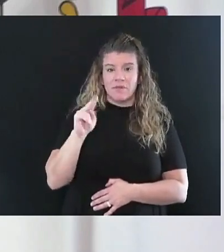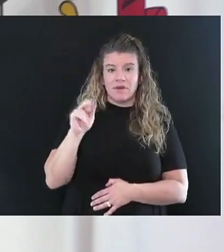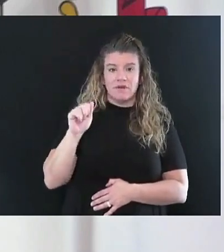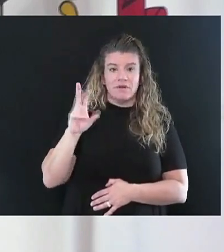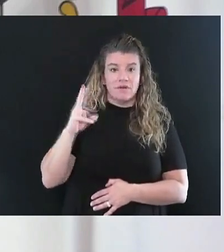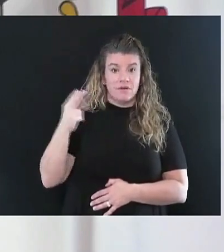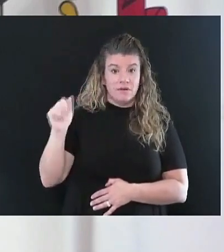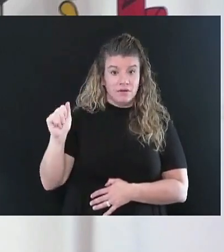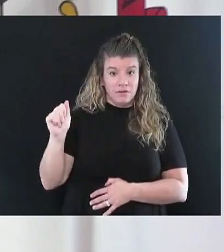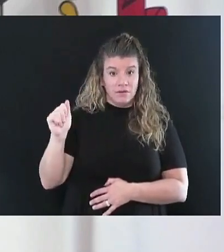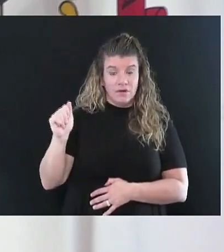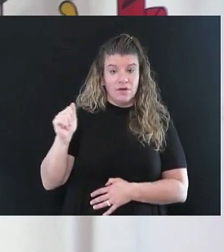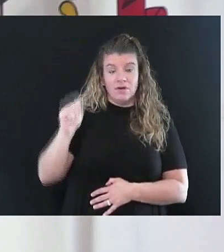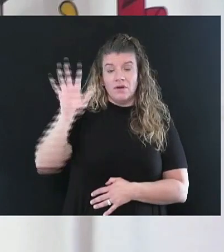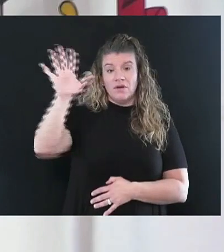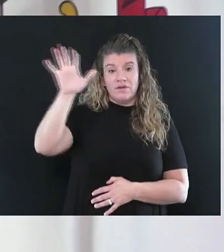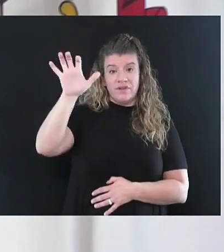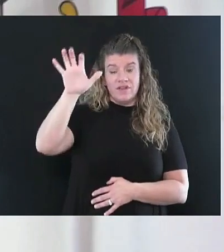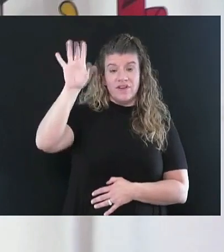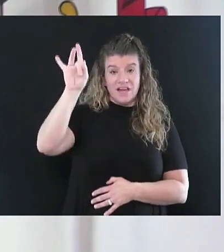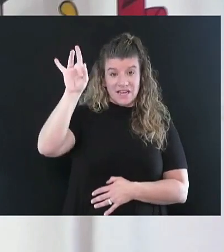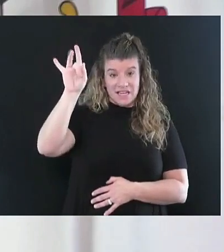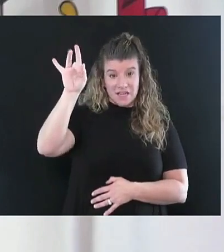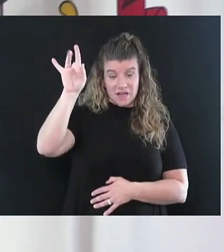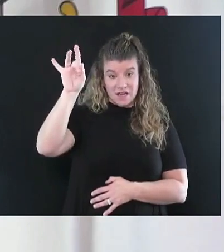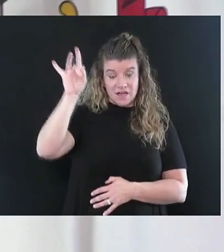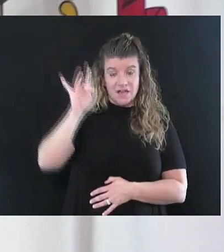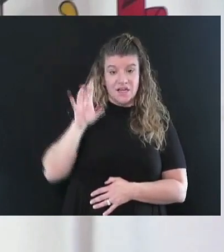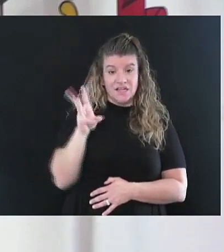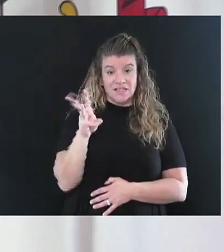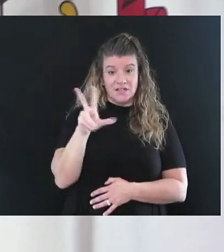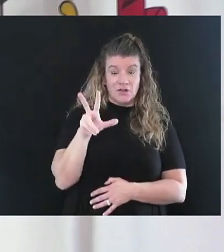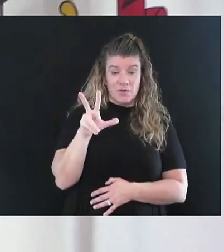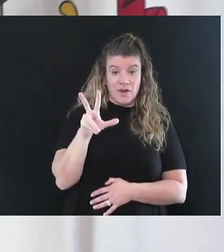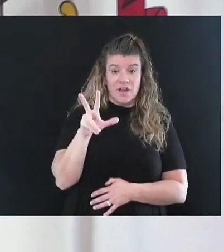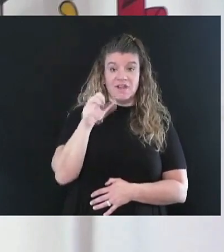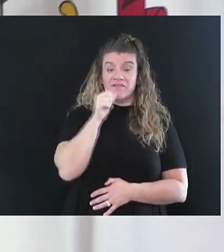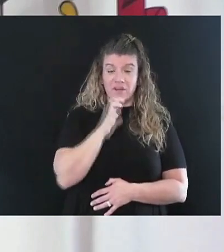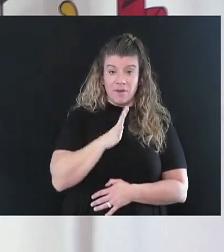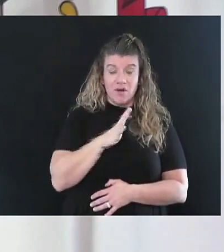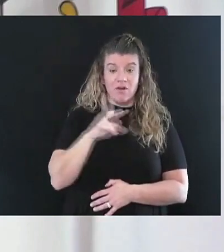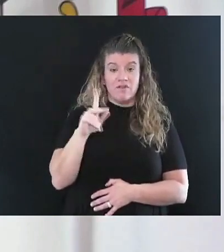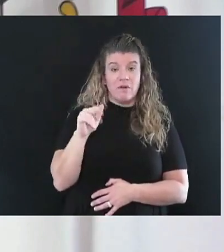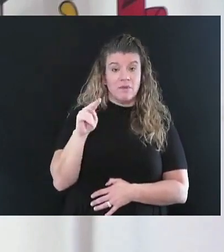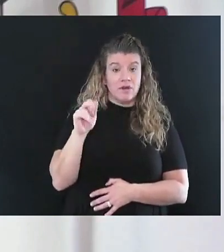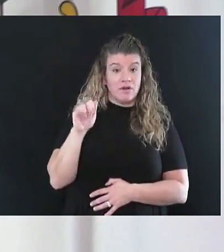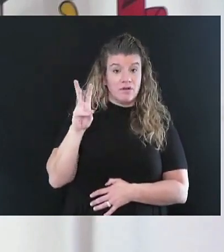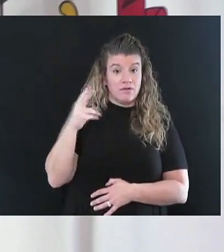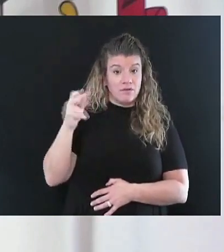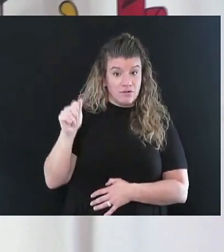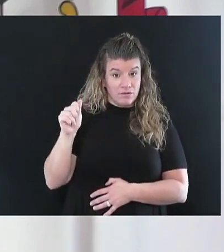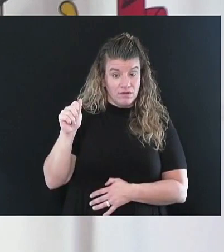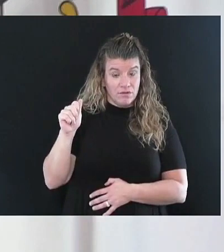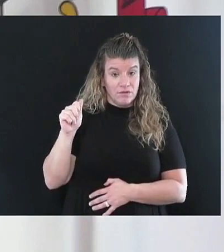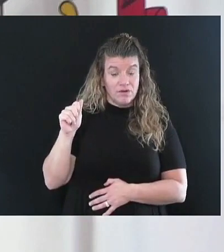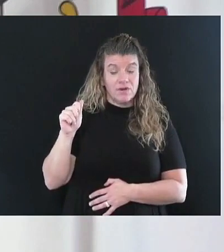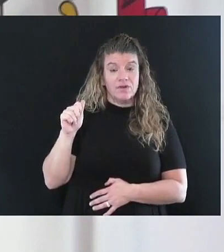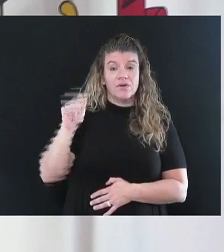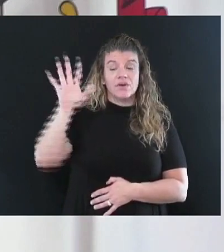County. Our 518th death, a 63-year-old female from Kanawha County.